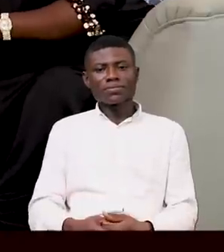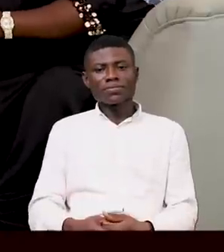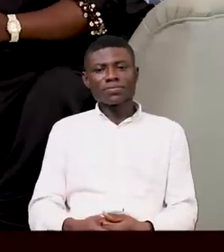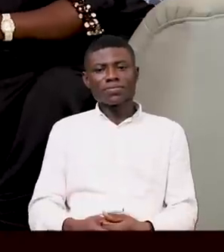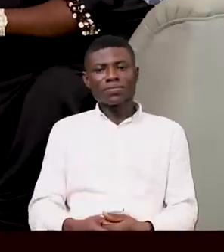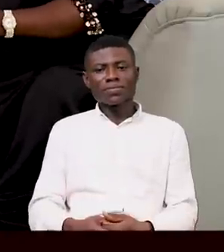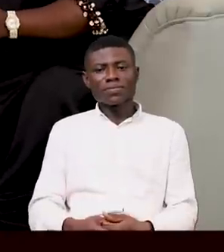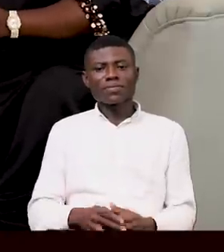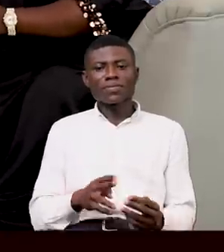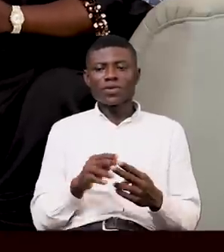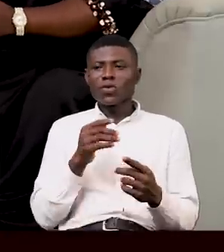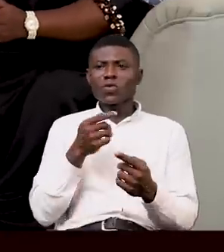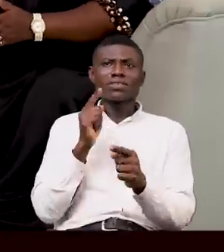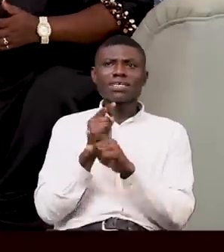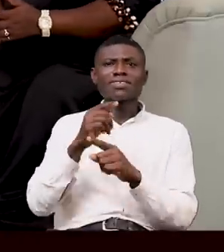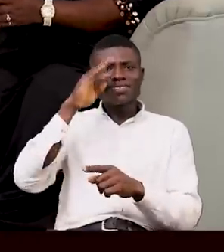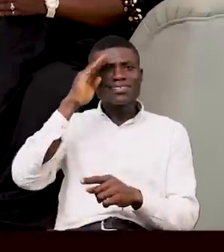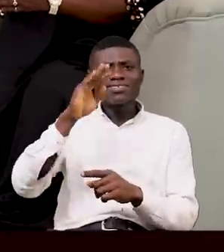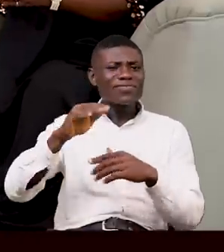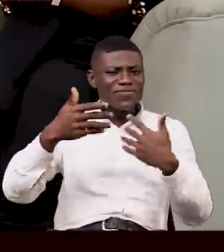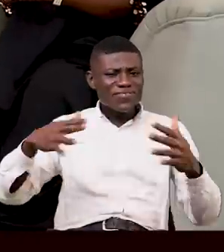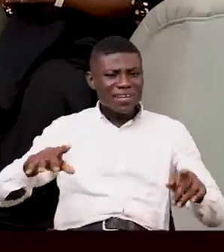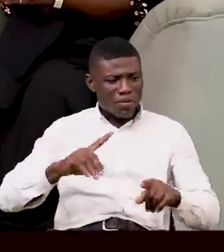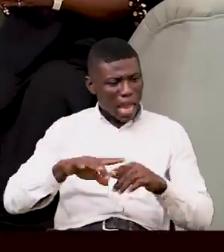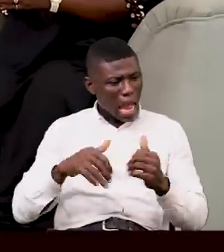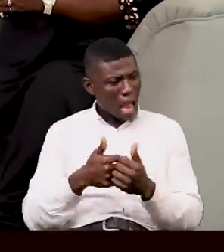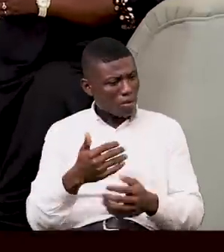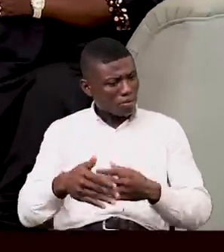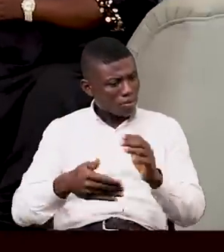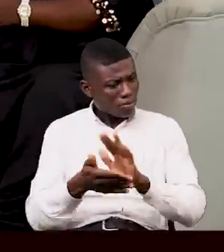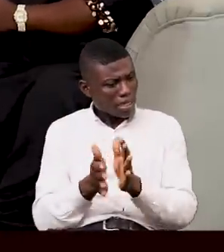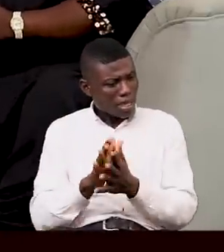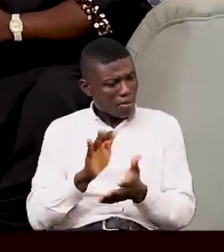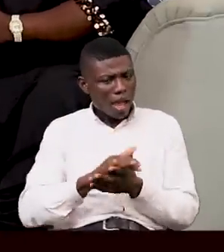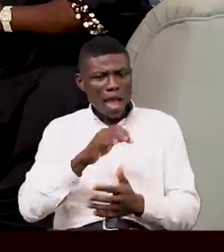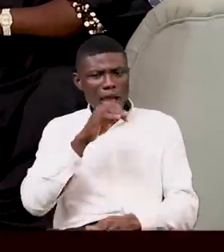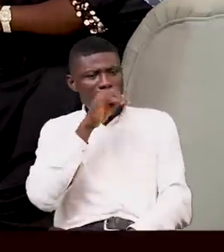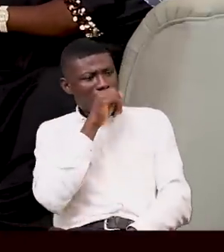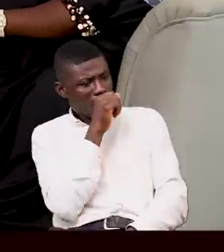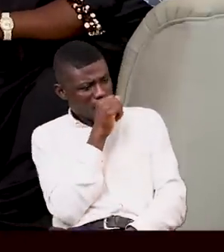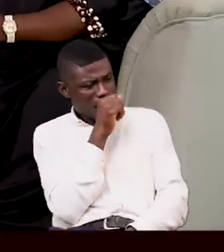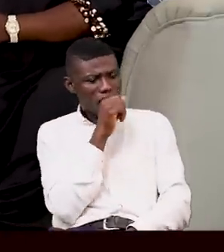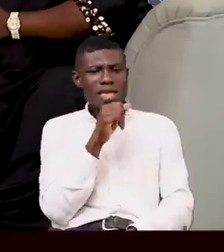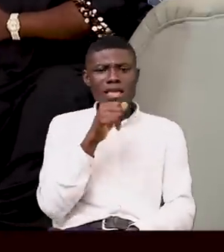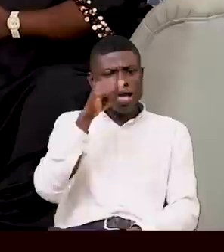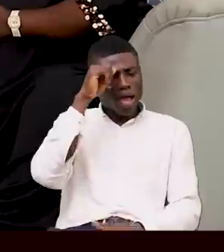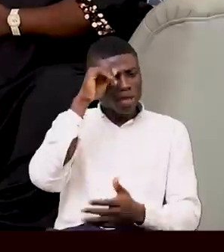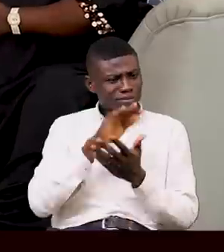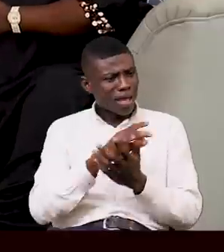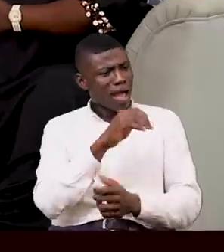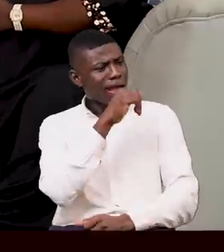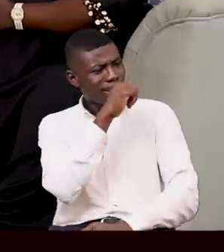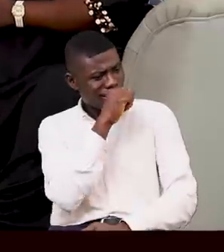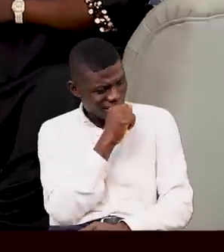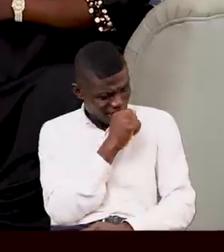Mochia, so what cheer you are, which cheer you are, what cheer you? Never dear. Hey, Brian, Mochia.